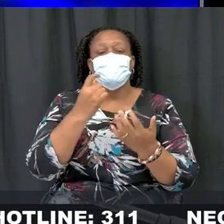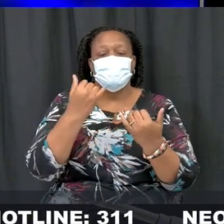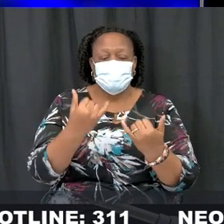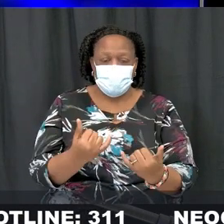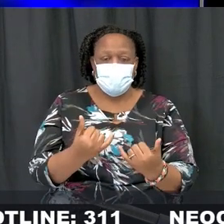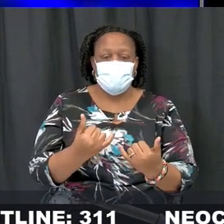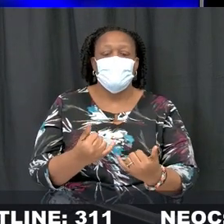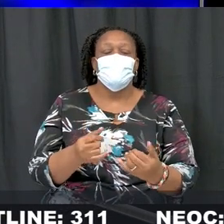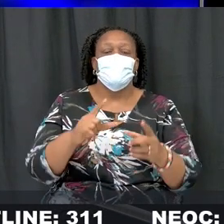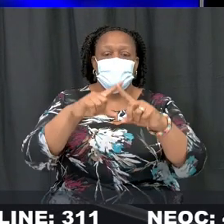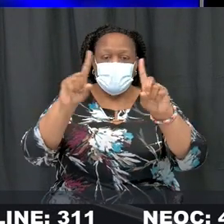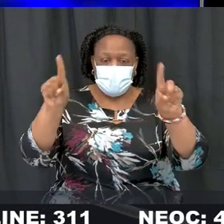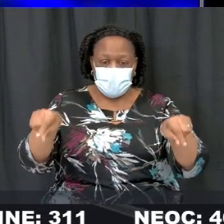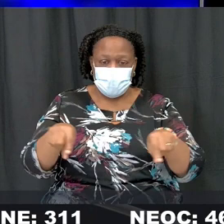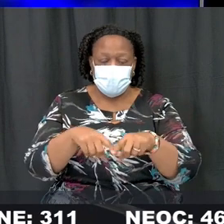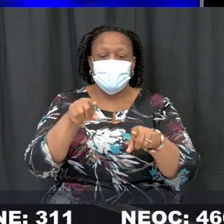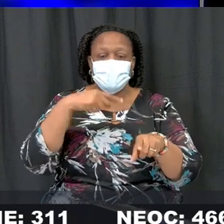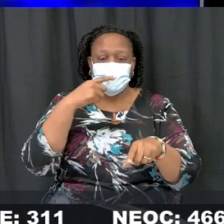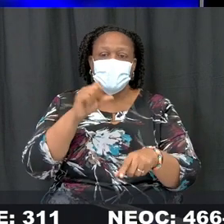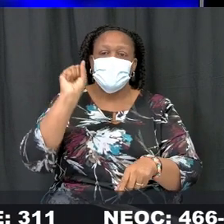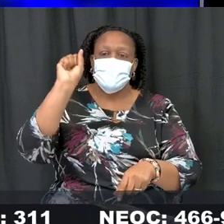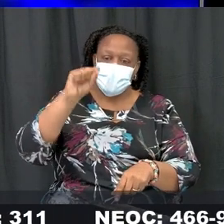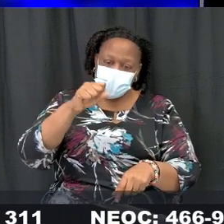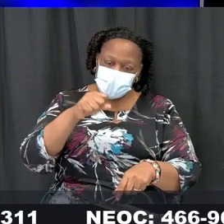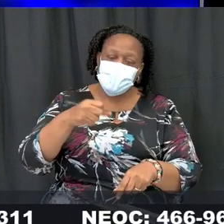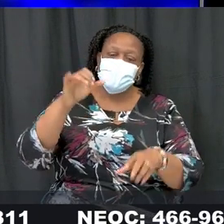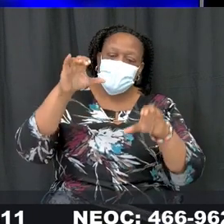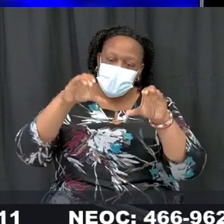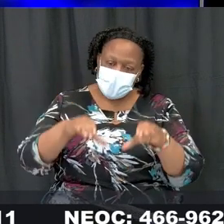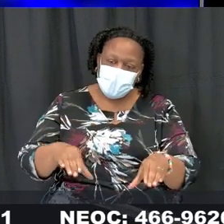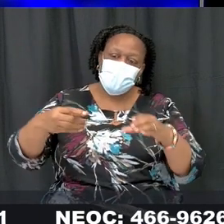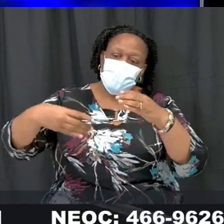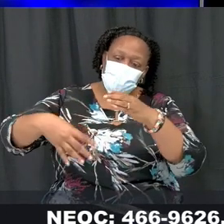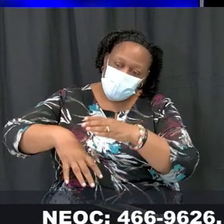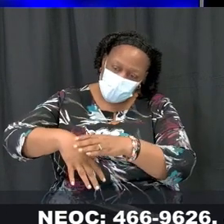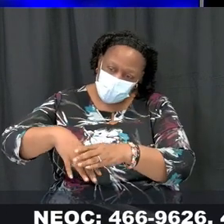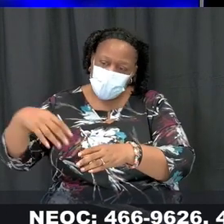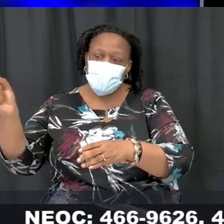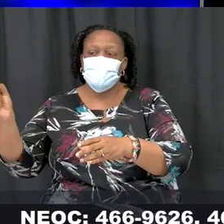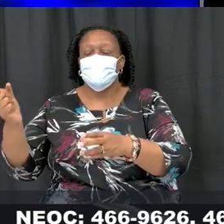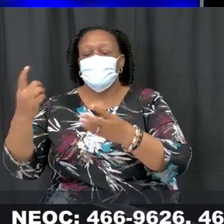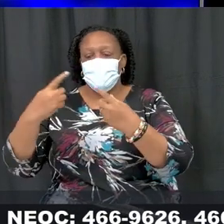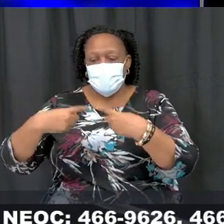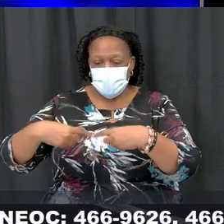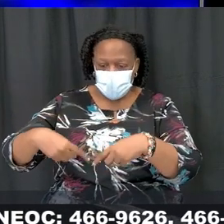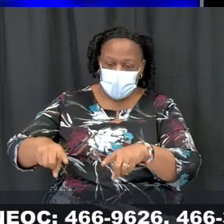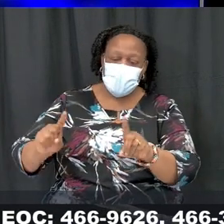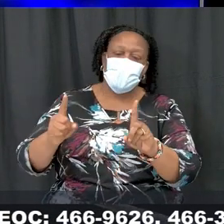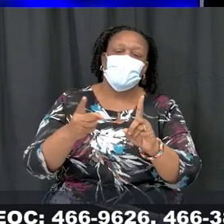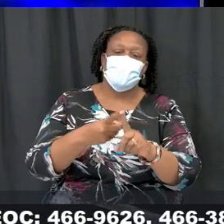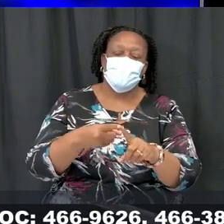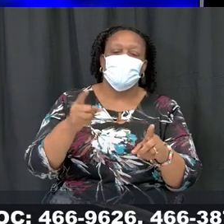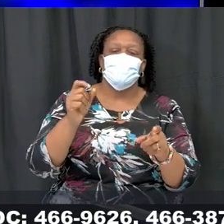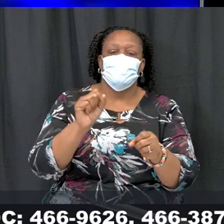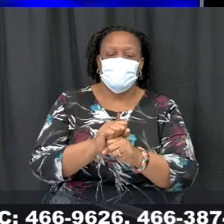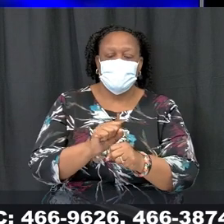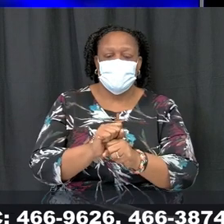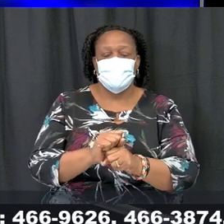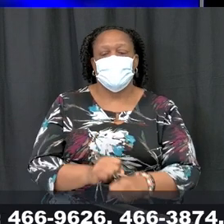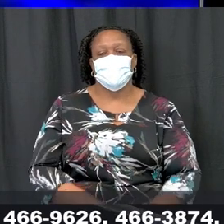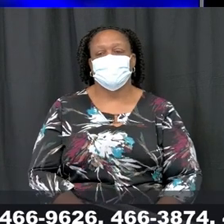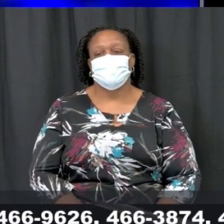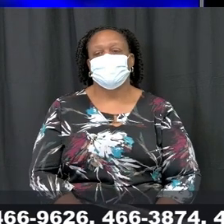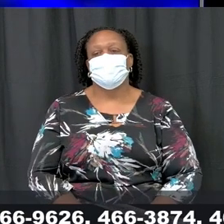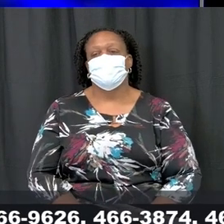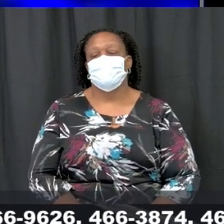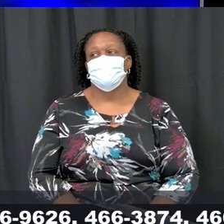fit to be reintegrated into the general population. When that happens, Mr. Williams, it's a simply a case